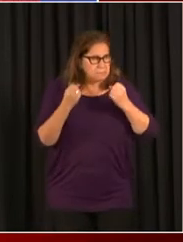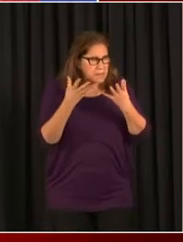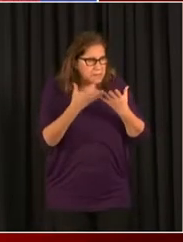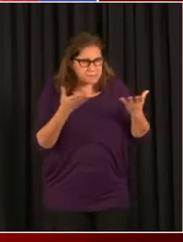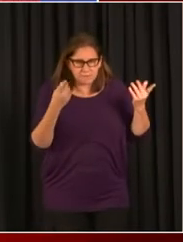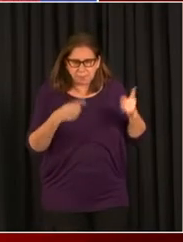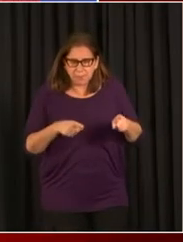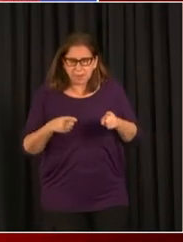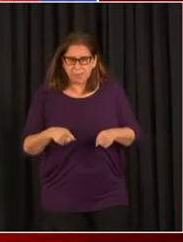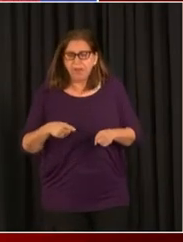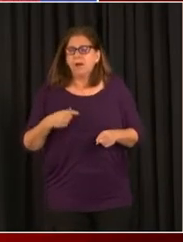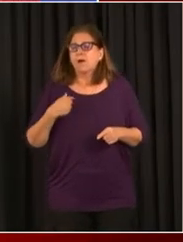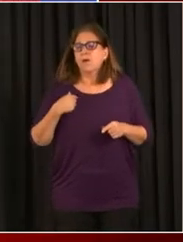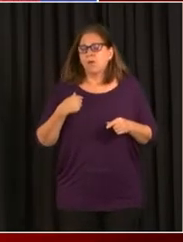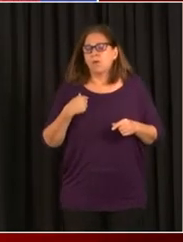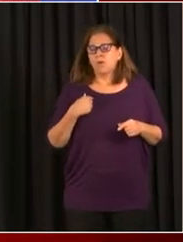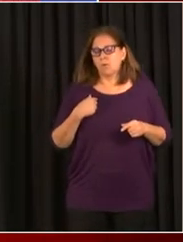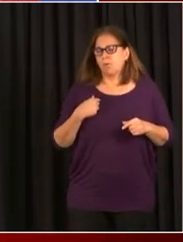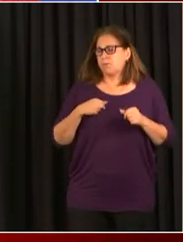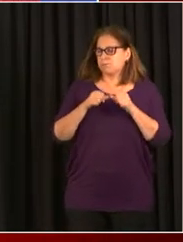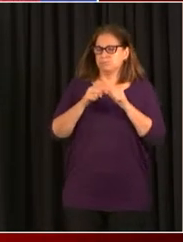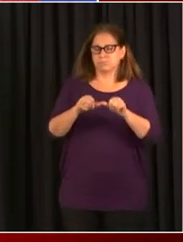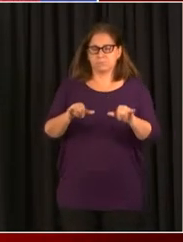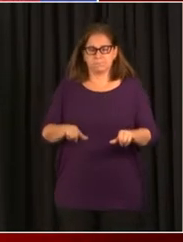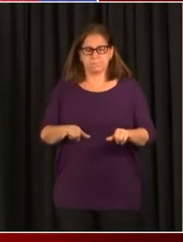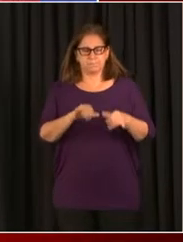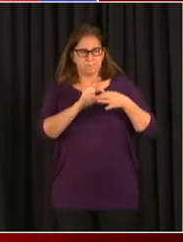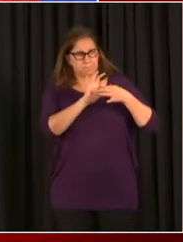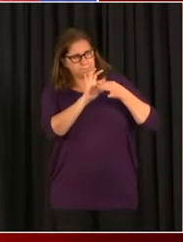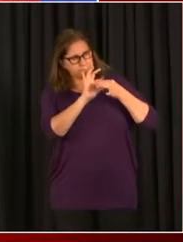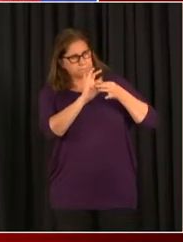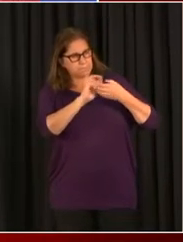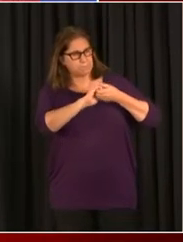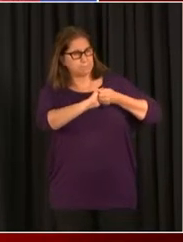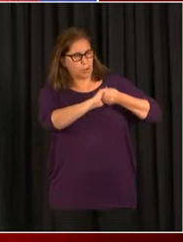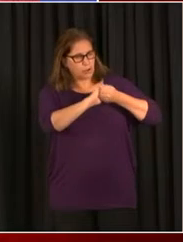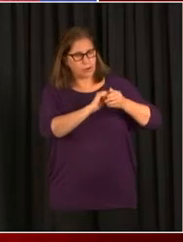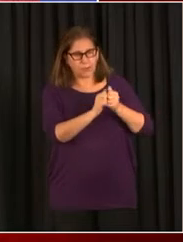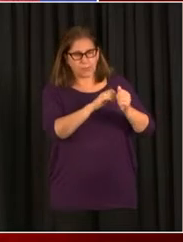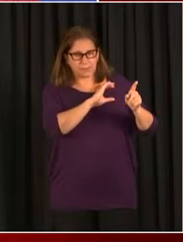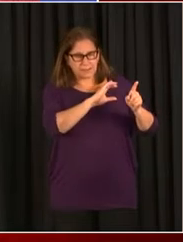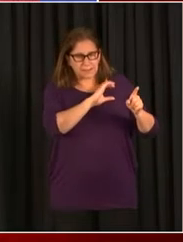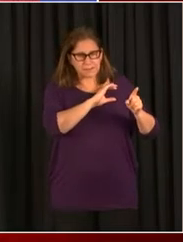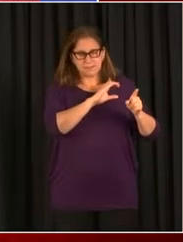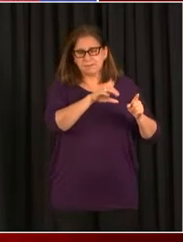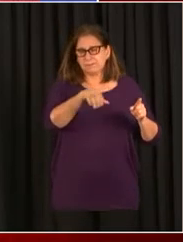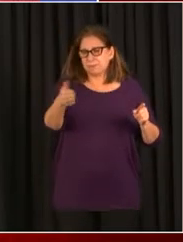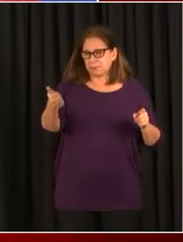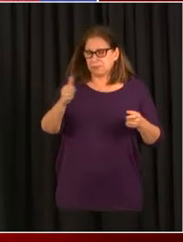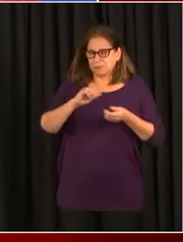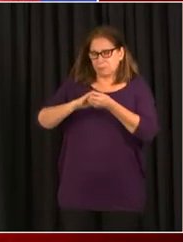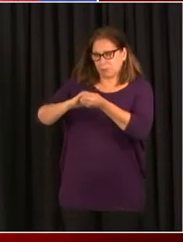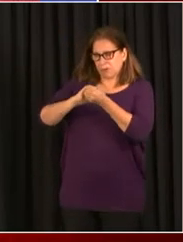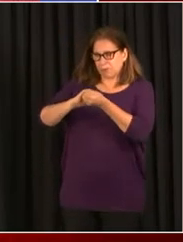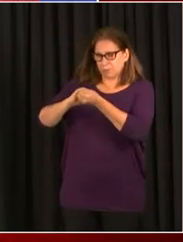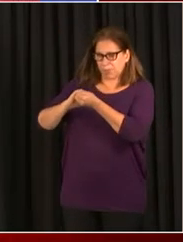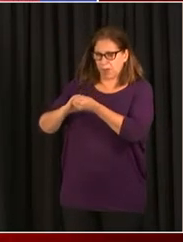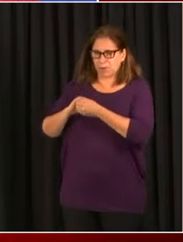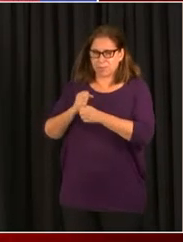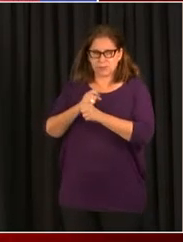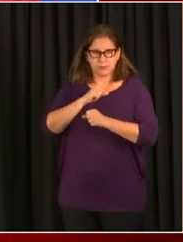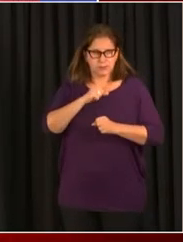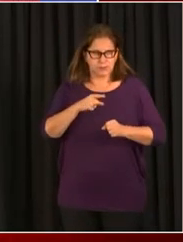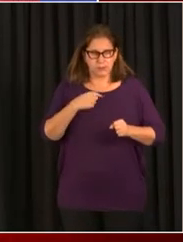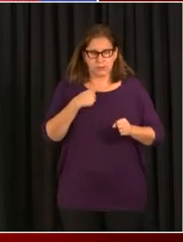with our police department to make sure we have the resources we need around likely areas,